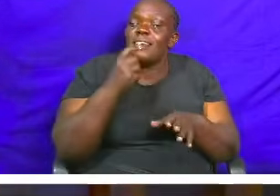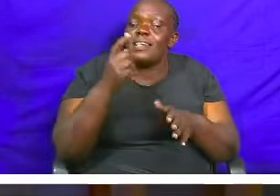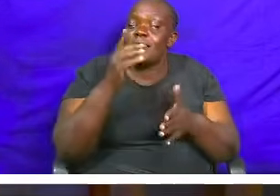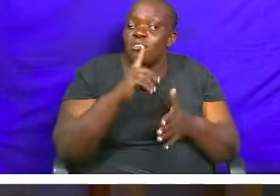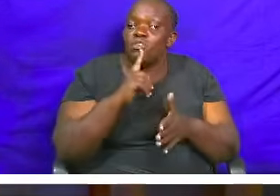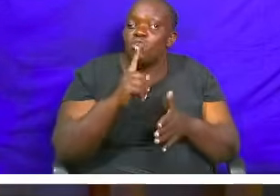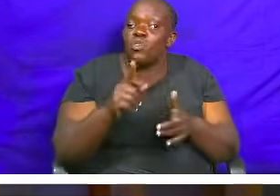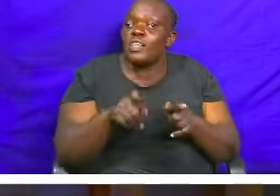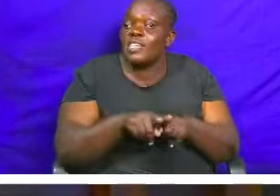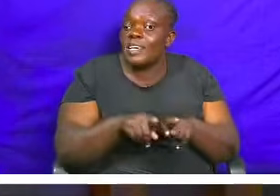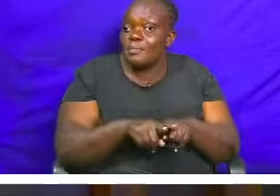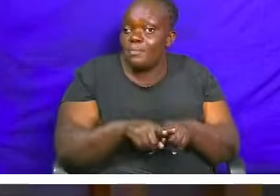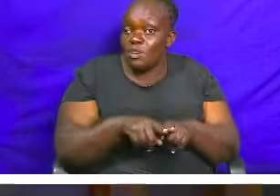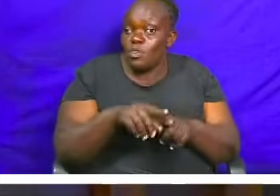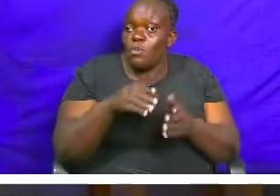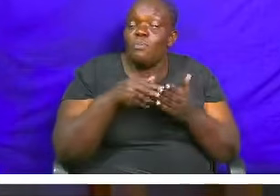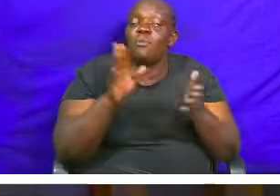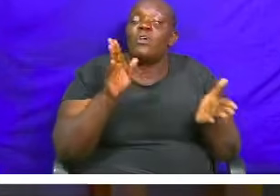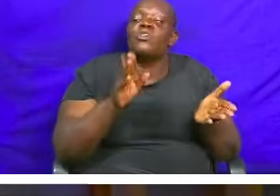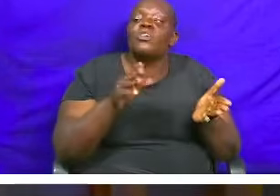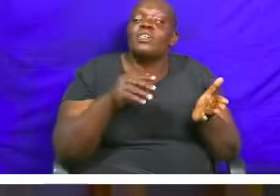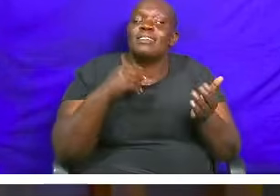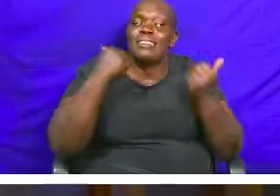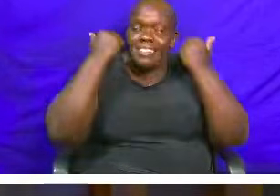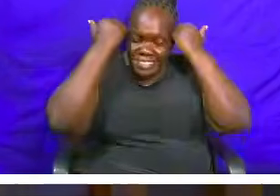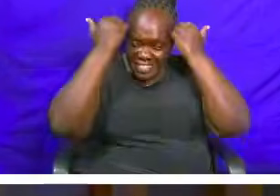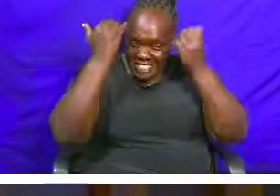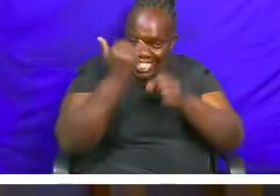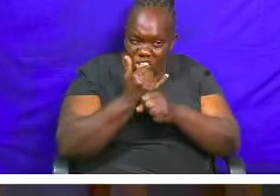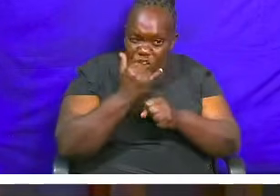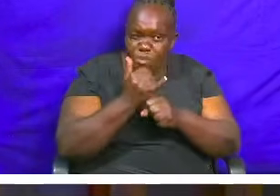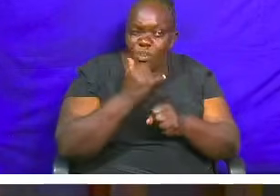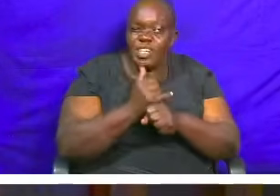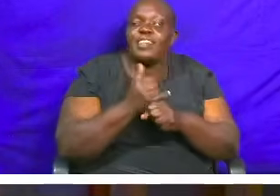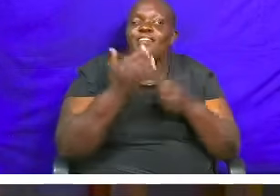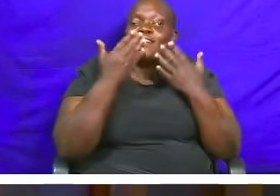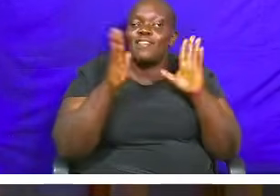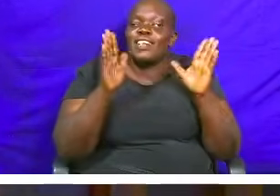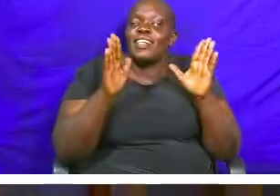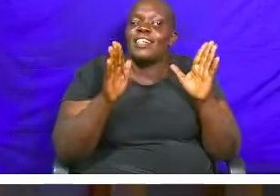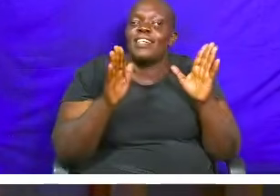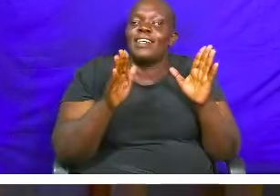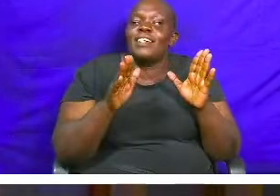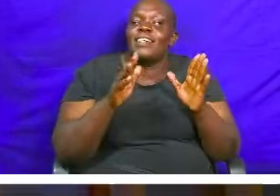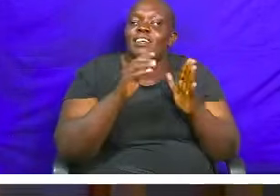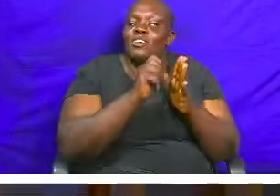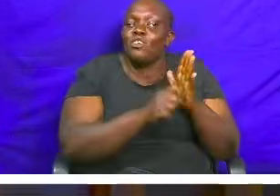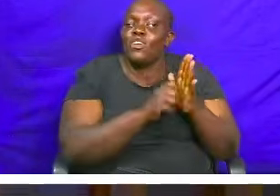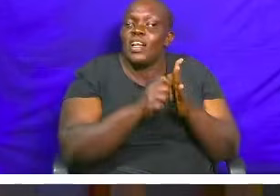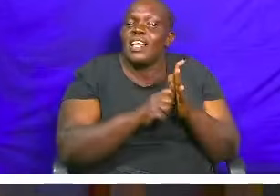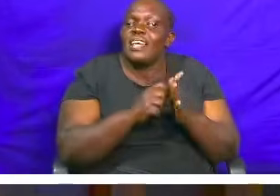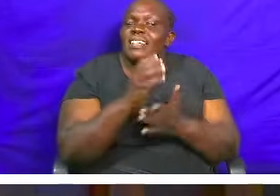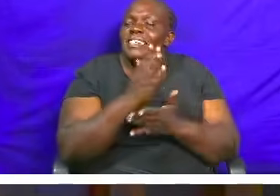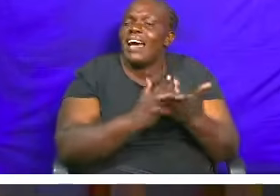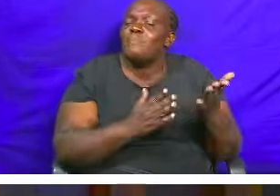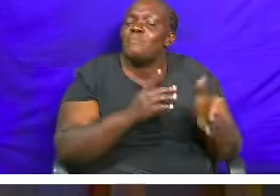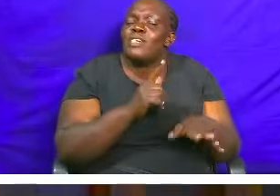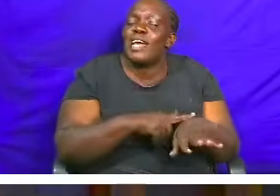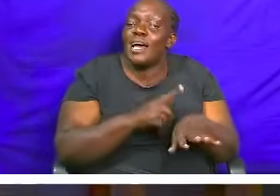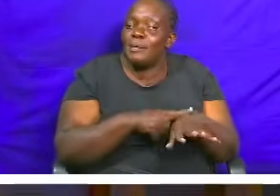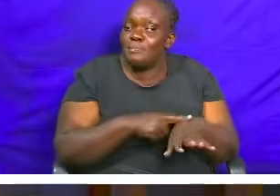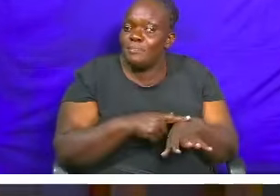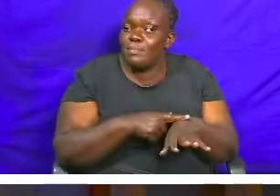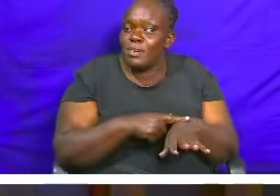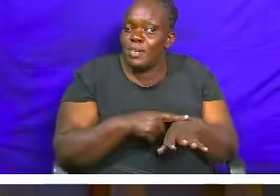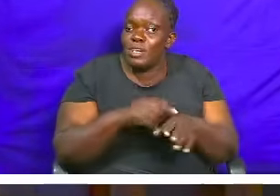used to stop, that's one of the most stressing jobs I've ever done. Because raw materials, sometimes they get late, because when